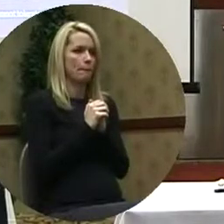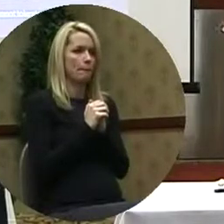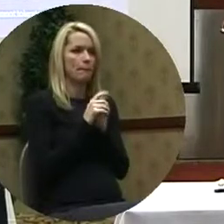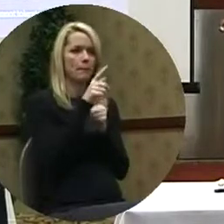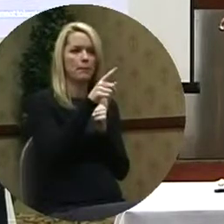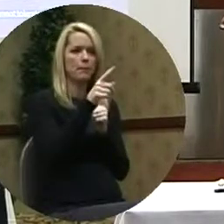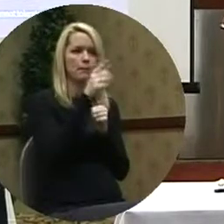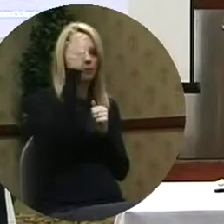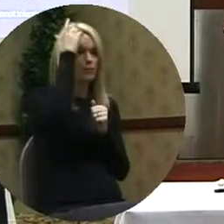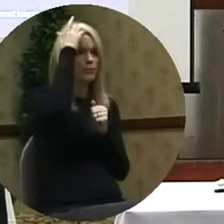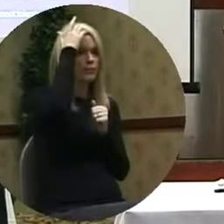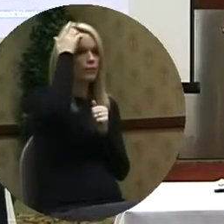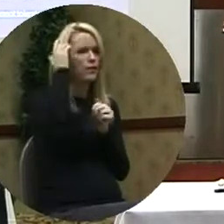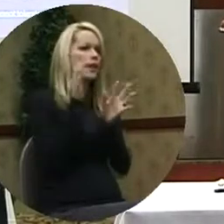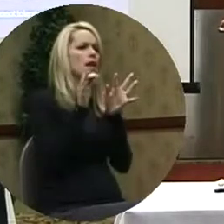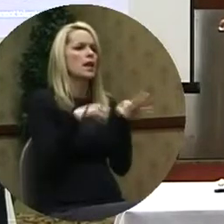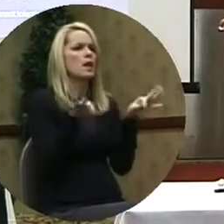Pardon?